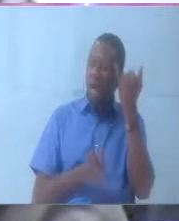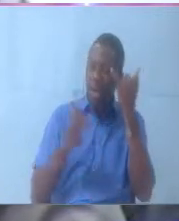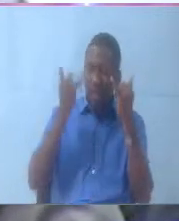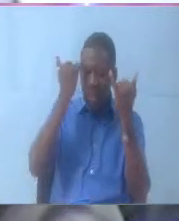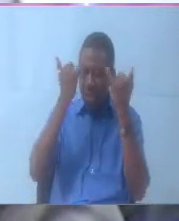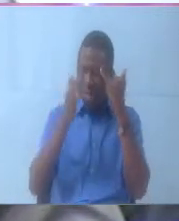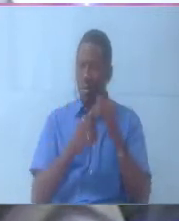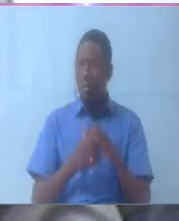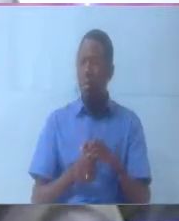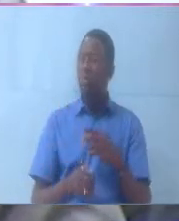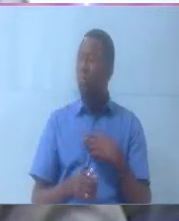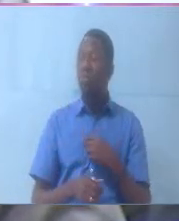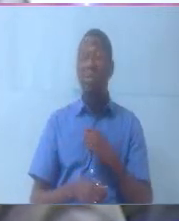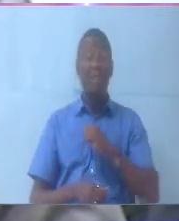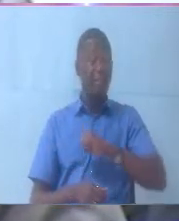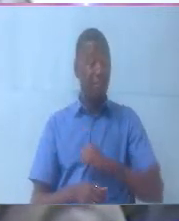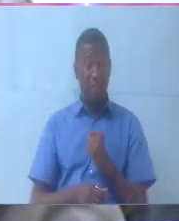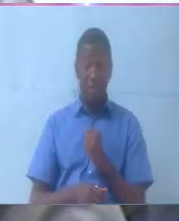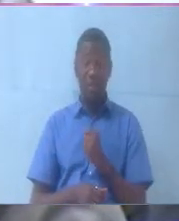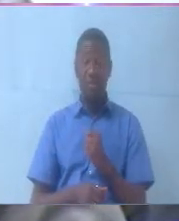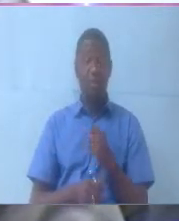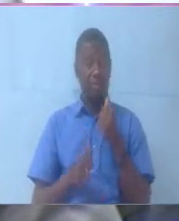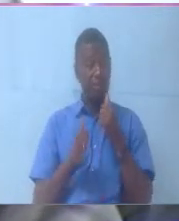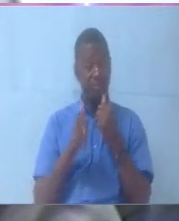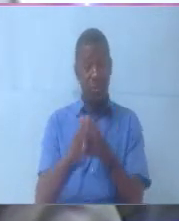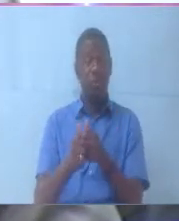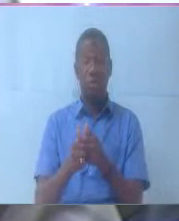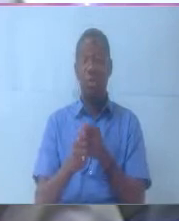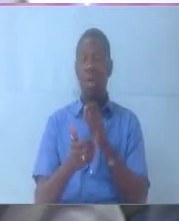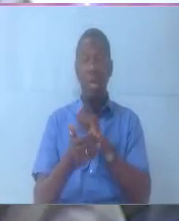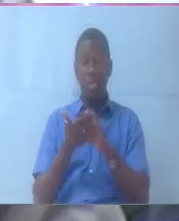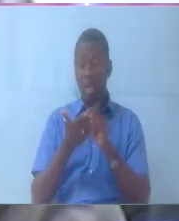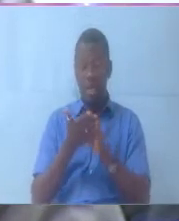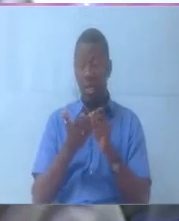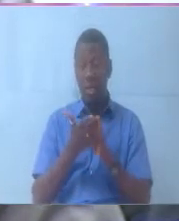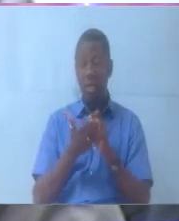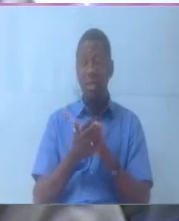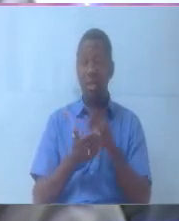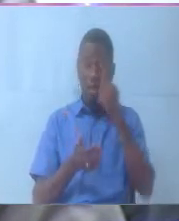But I insisted. I wrote the said resolution.